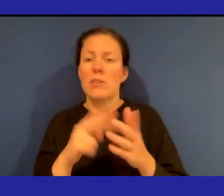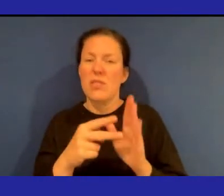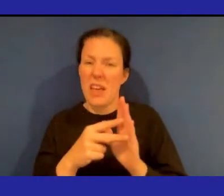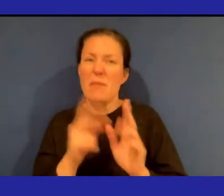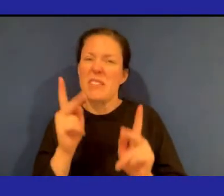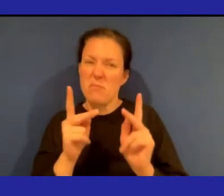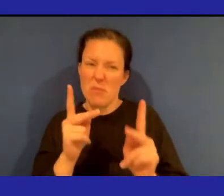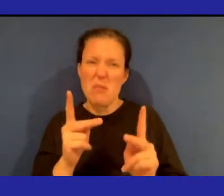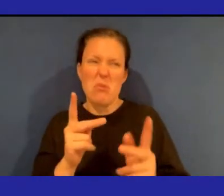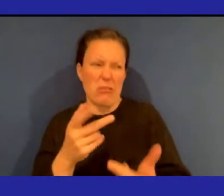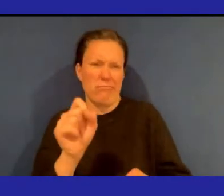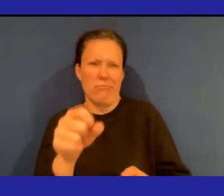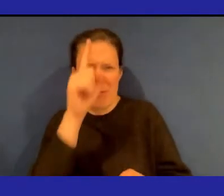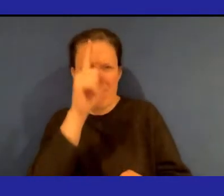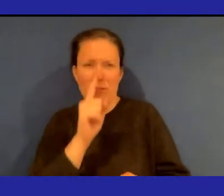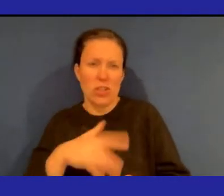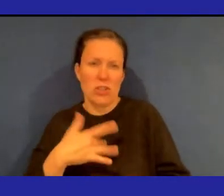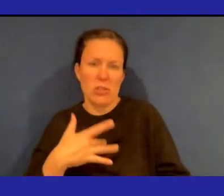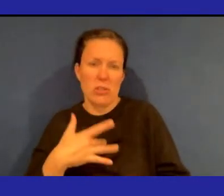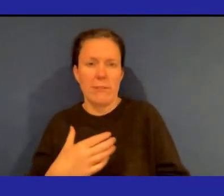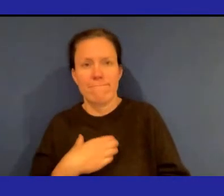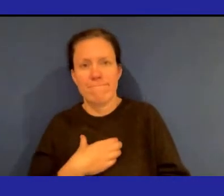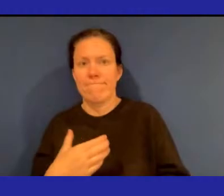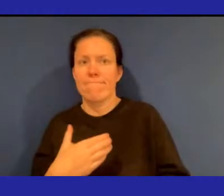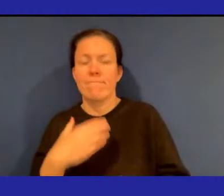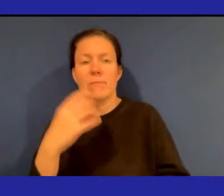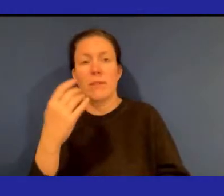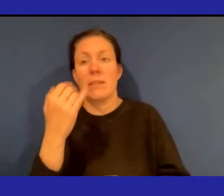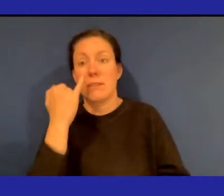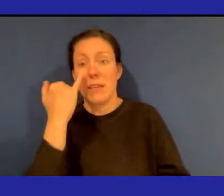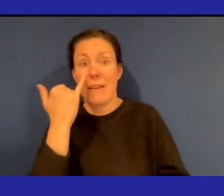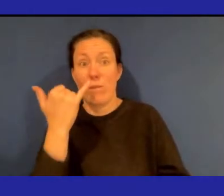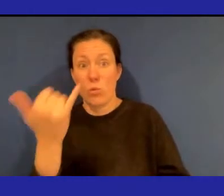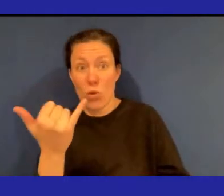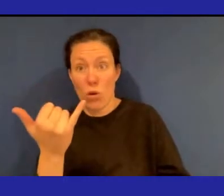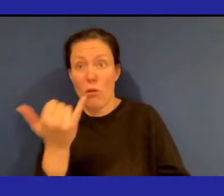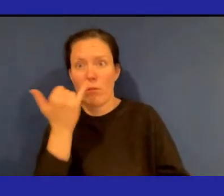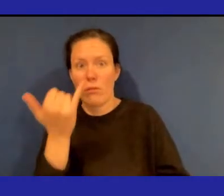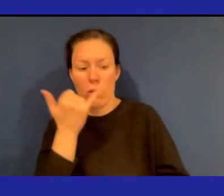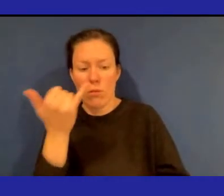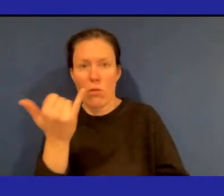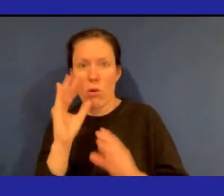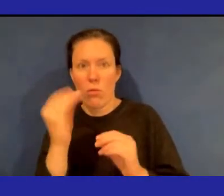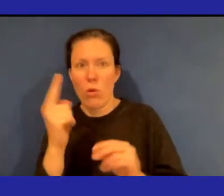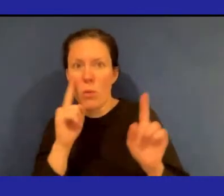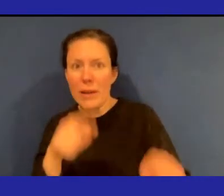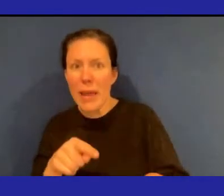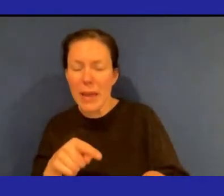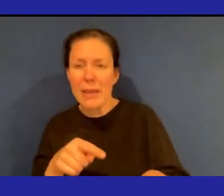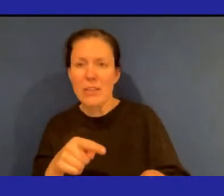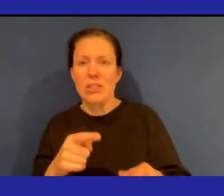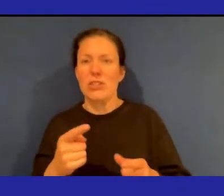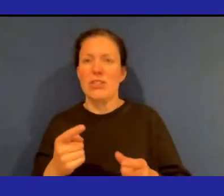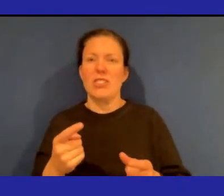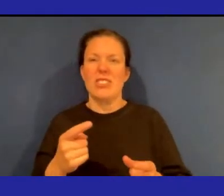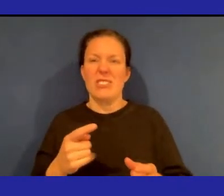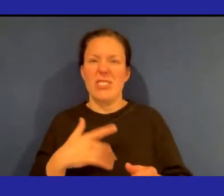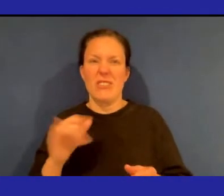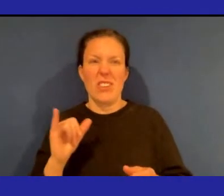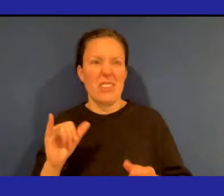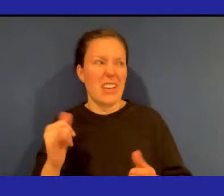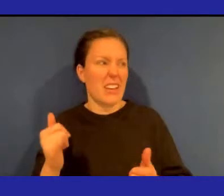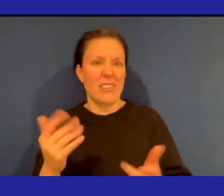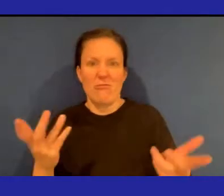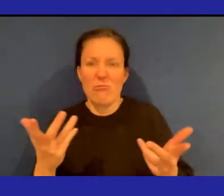feel uncared about, because you call a center and nobody answers. What are you going to think other than that nobody cares That's